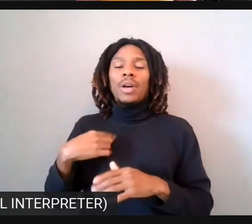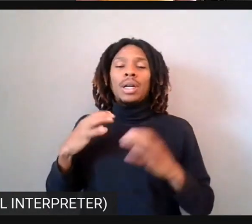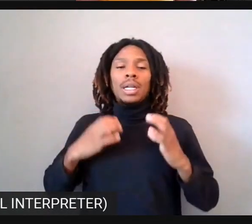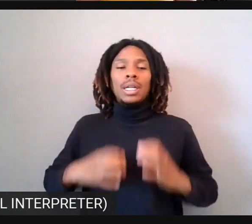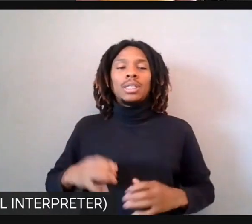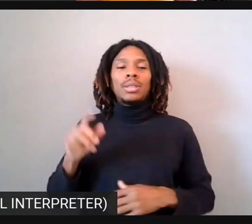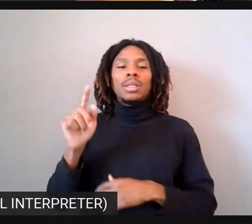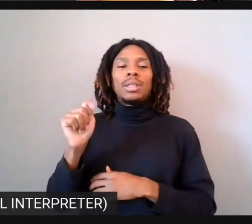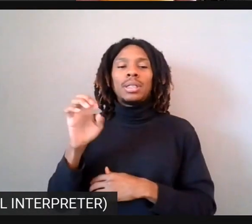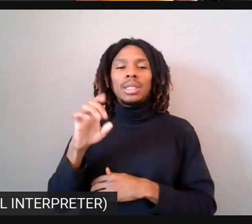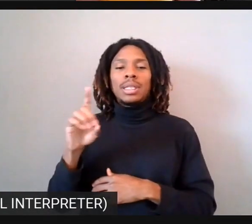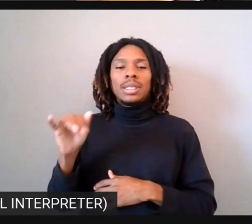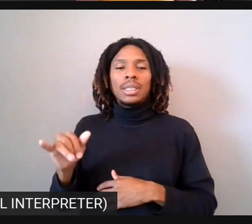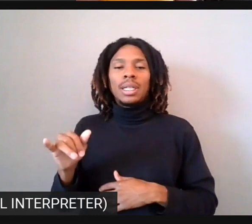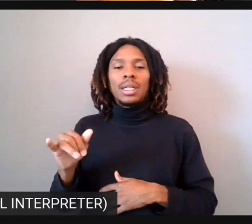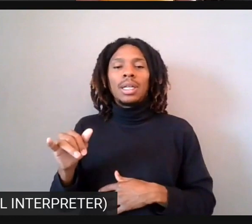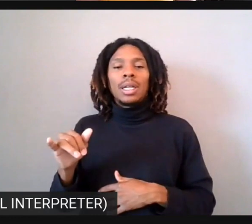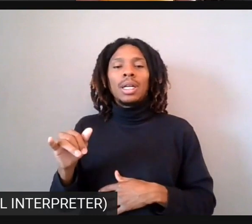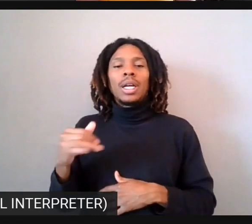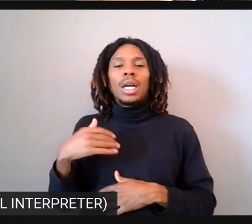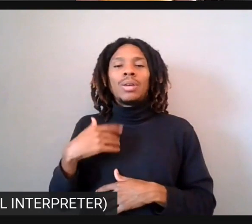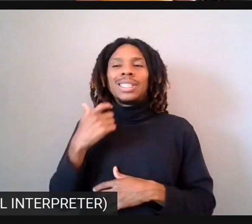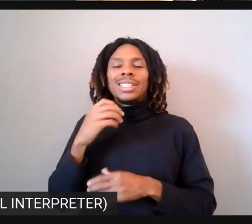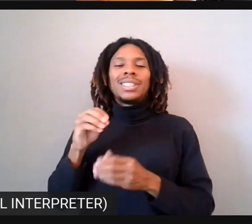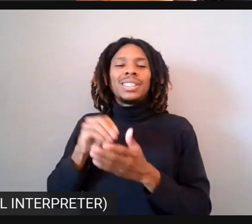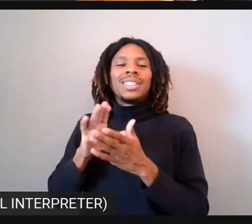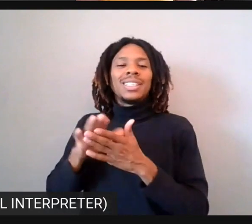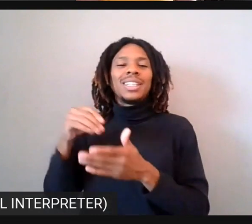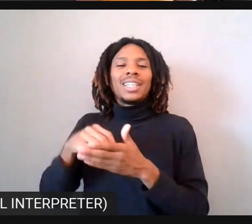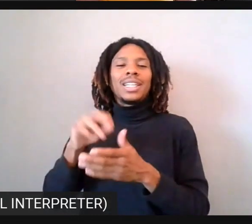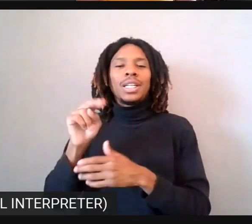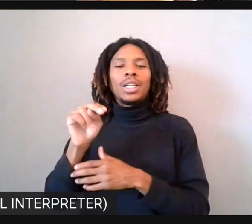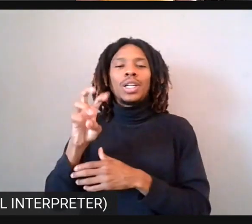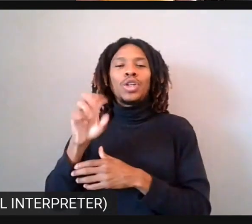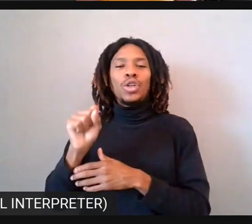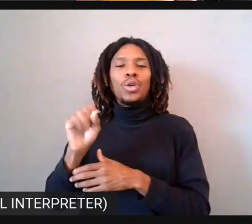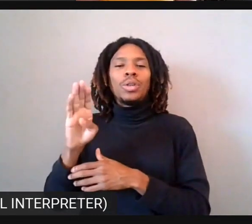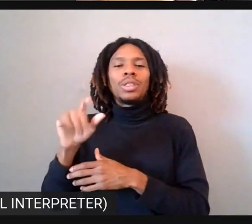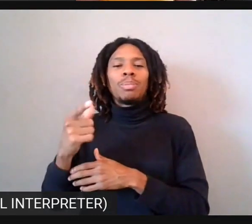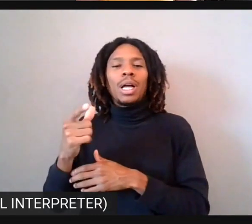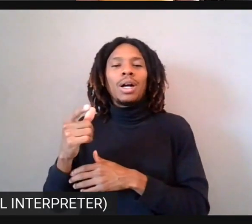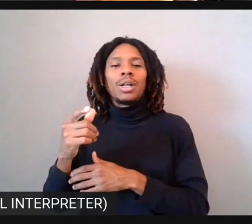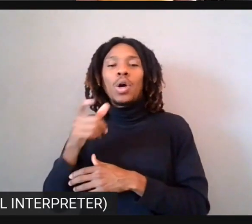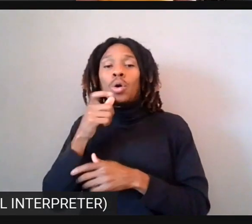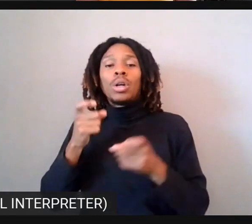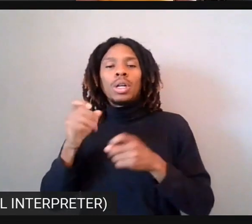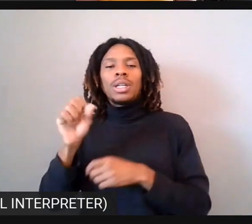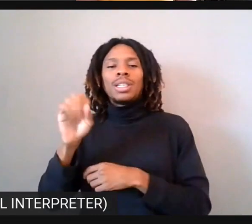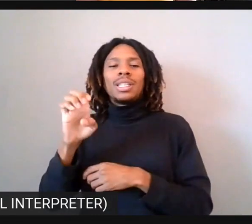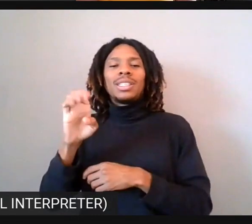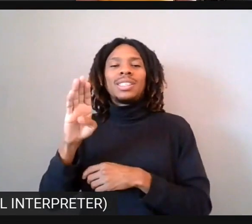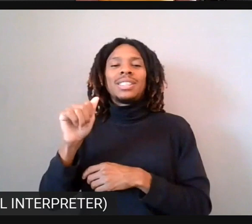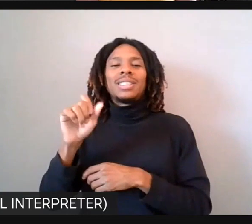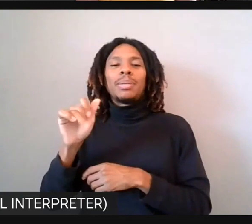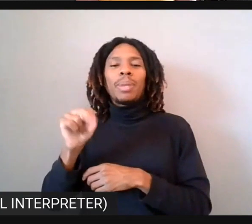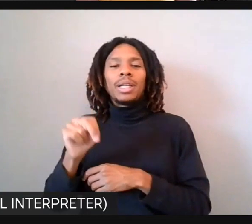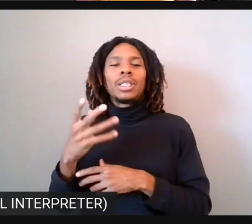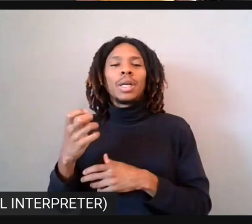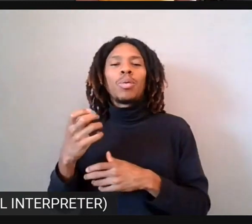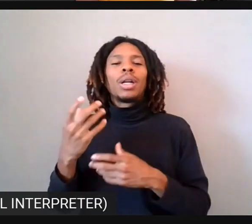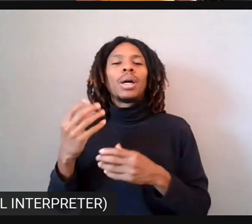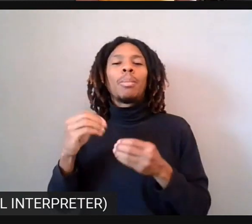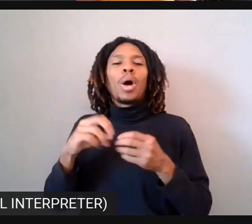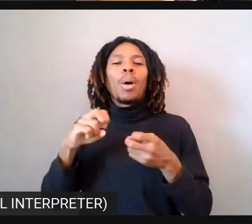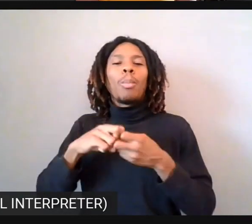Steady, which is also noted in our AWS news blog, authored by our colleague Sebastian Stormack, wanted a programmatic way to list